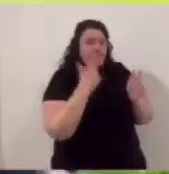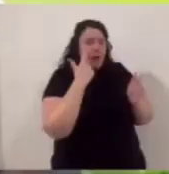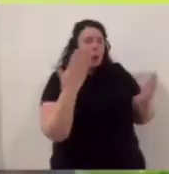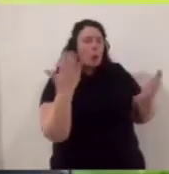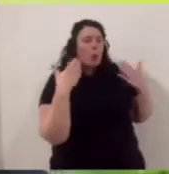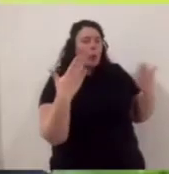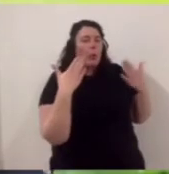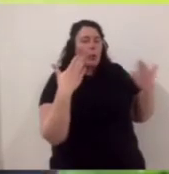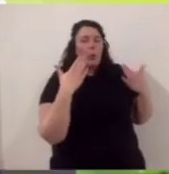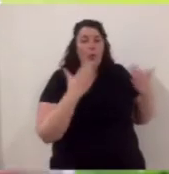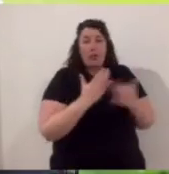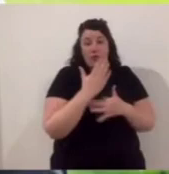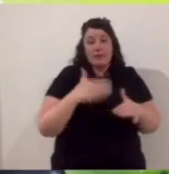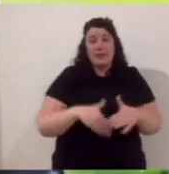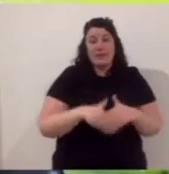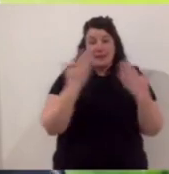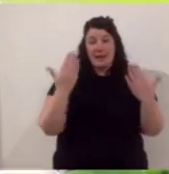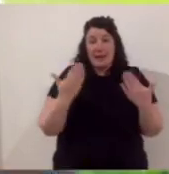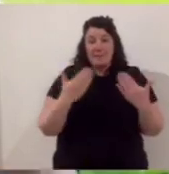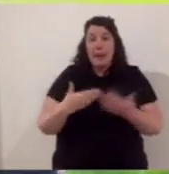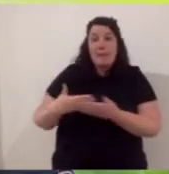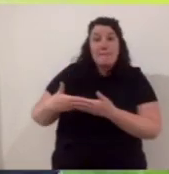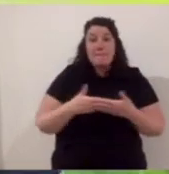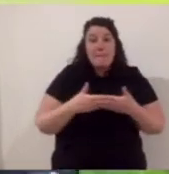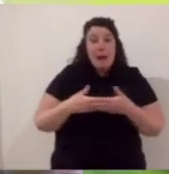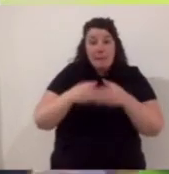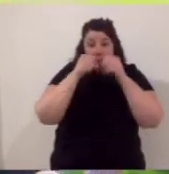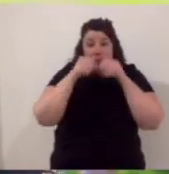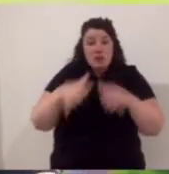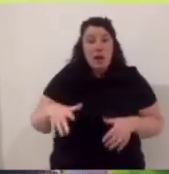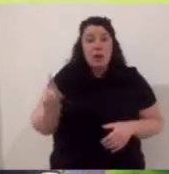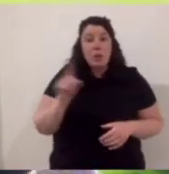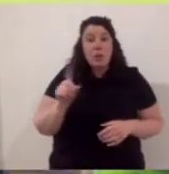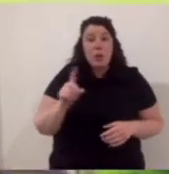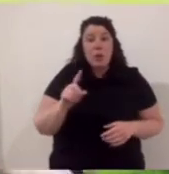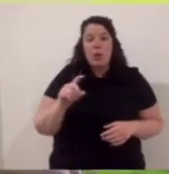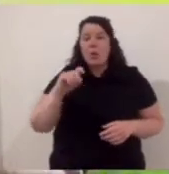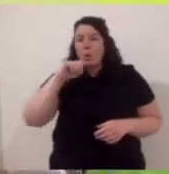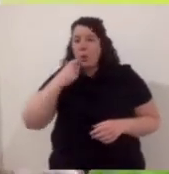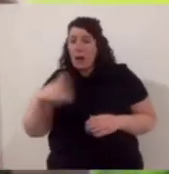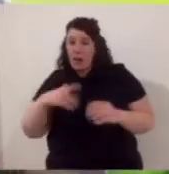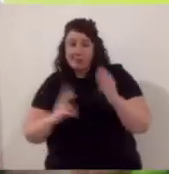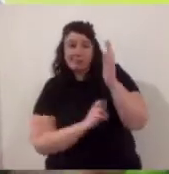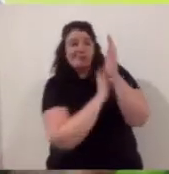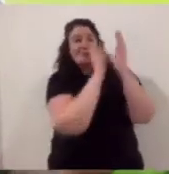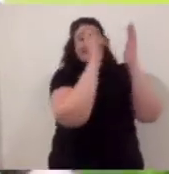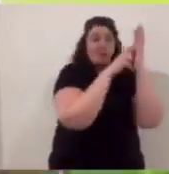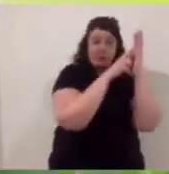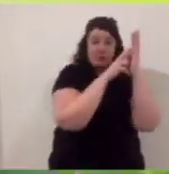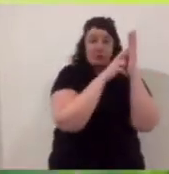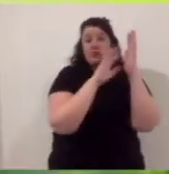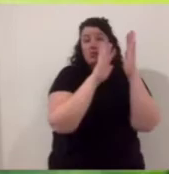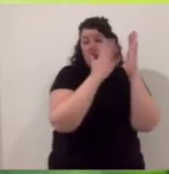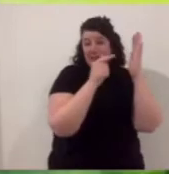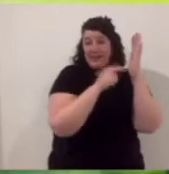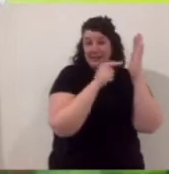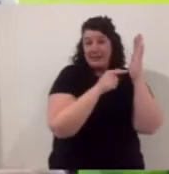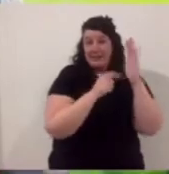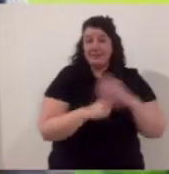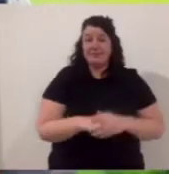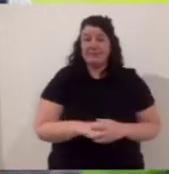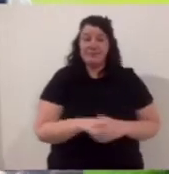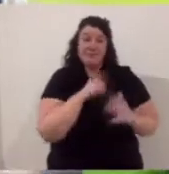trying to find the cool spots throughout the day. Juvenile Komodo dragons are far more arboreal. It means they live up in the